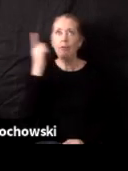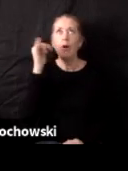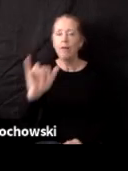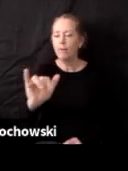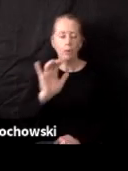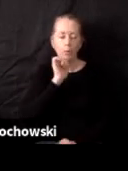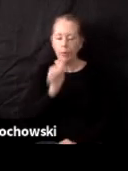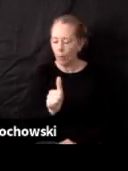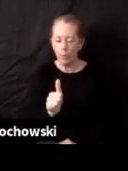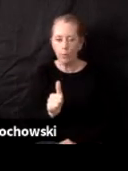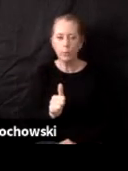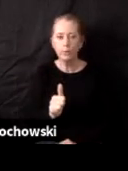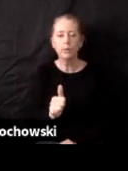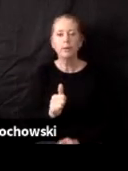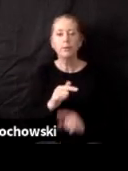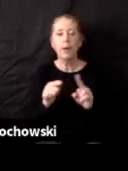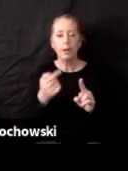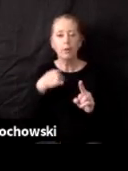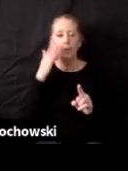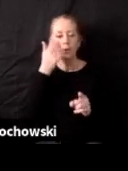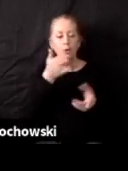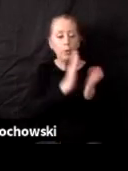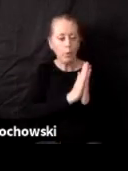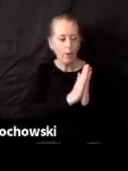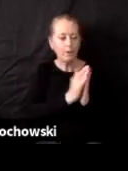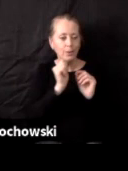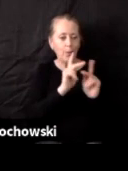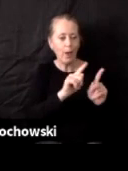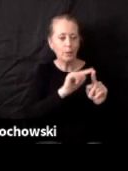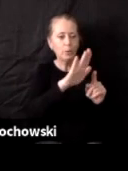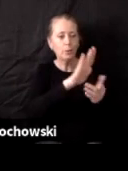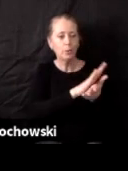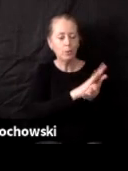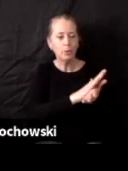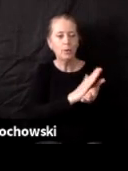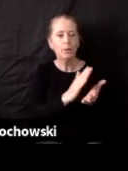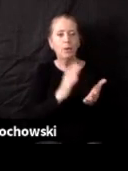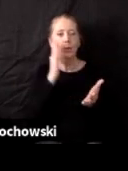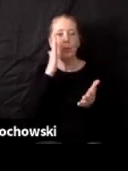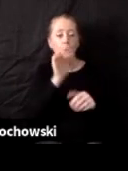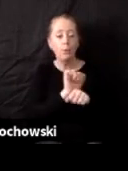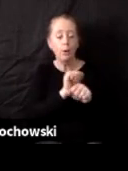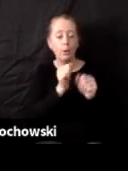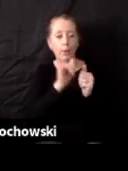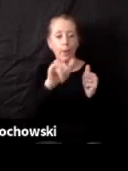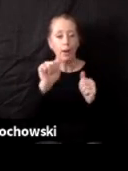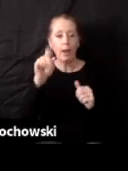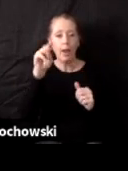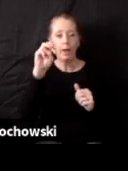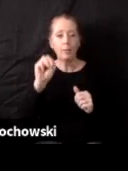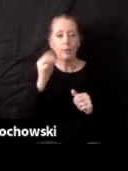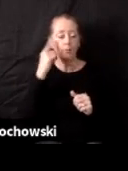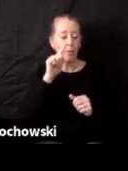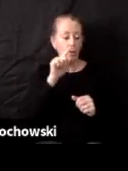then you would submit that request to the administrator, and we would work with whoever the administrator is with the online school is going to